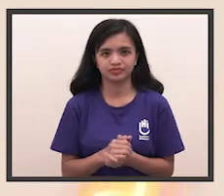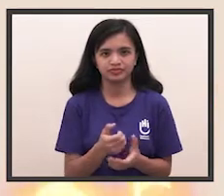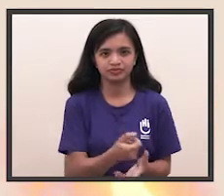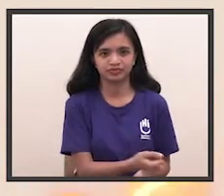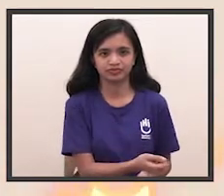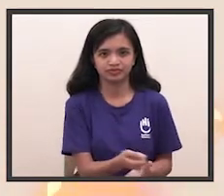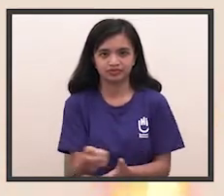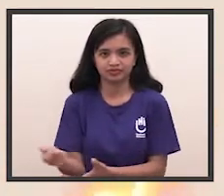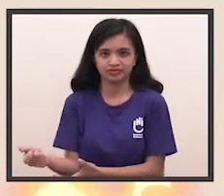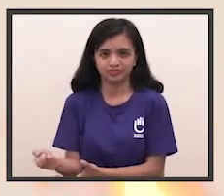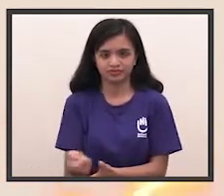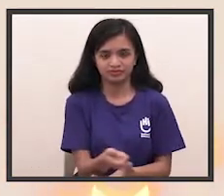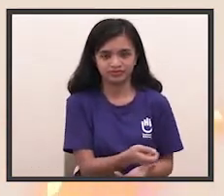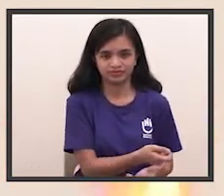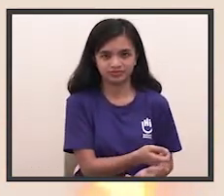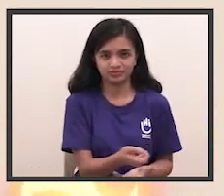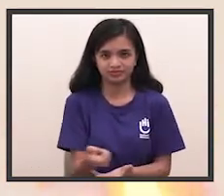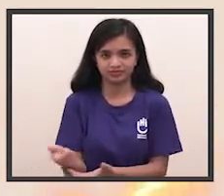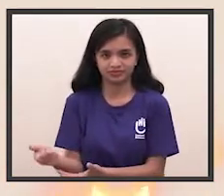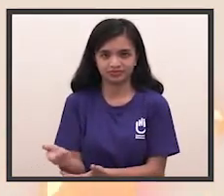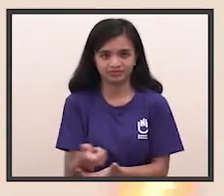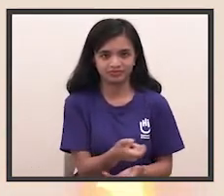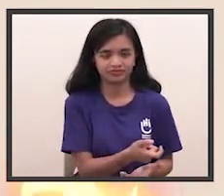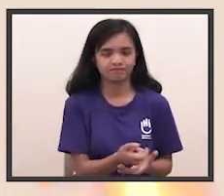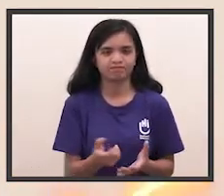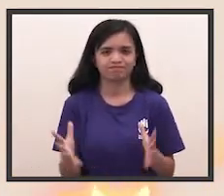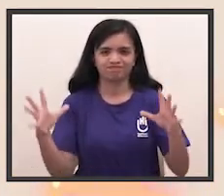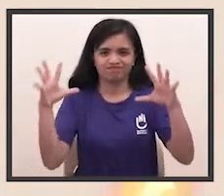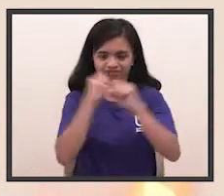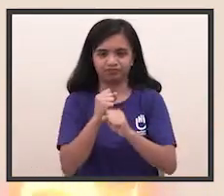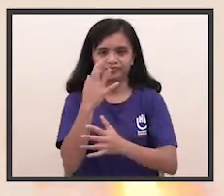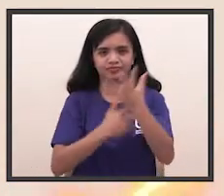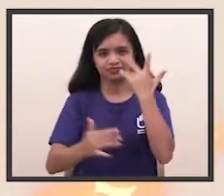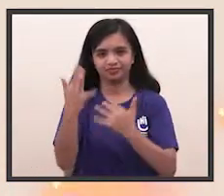Sweep from side to side until the fire is out.